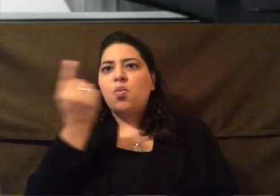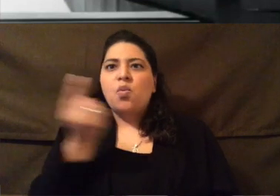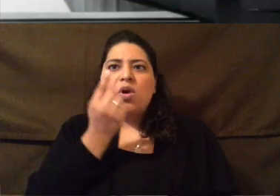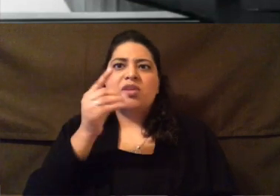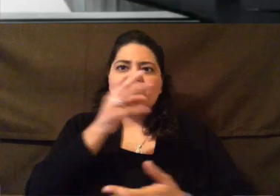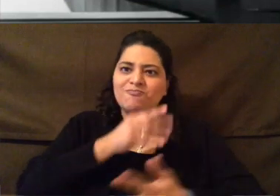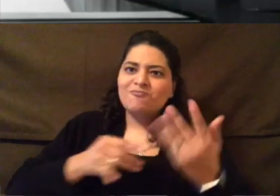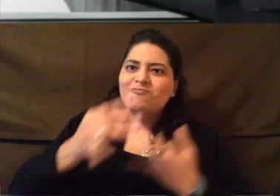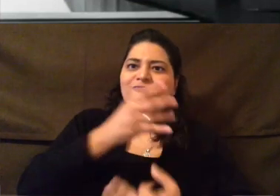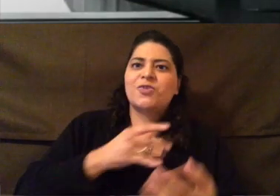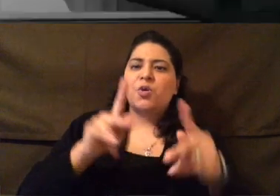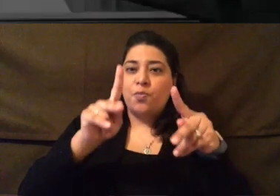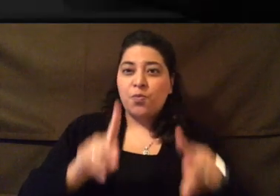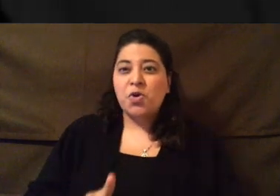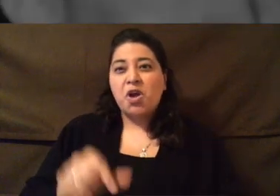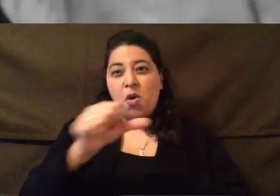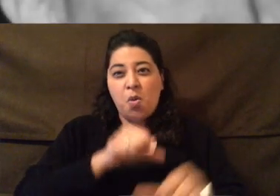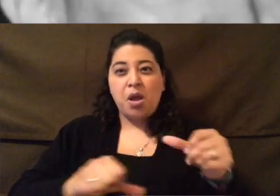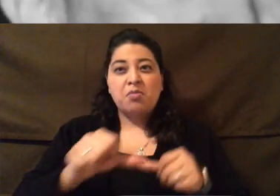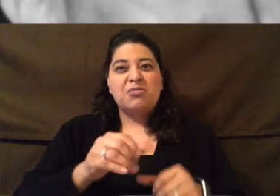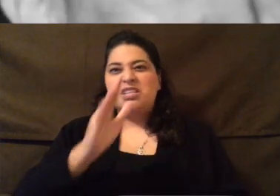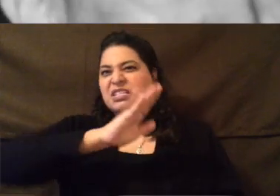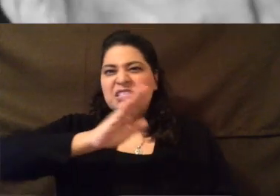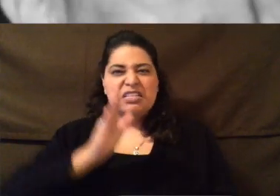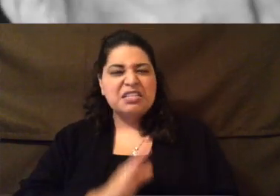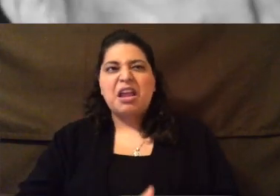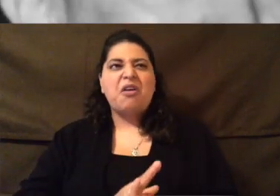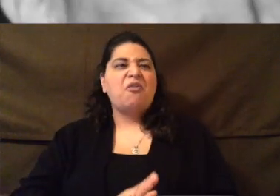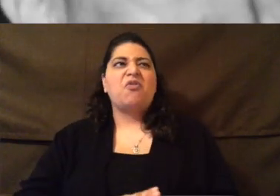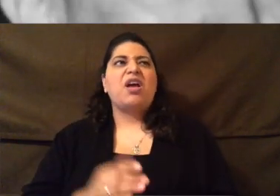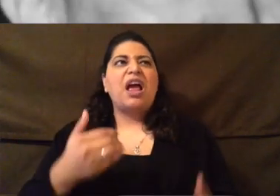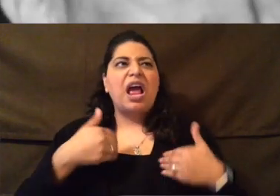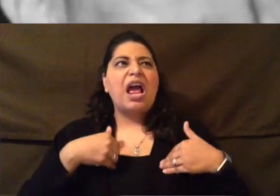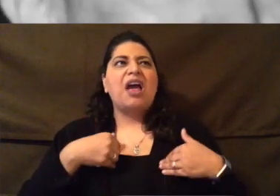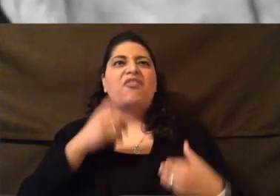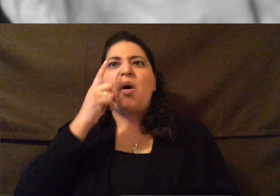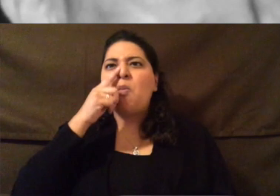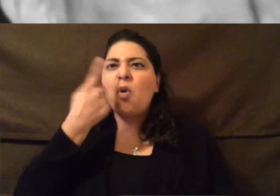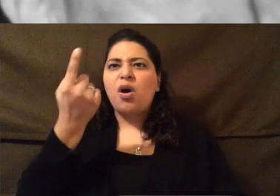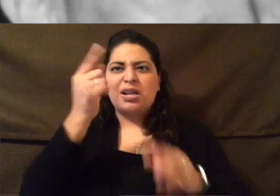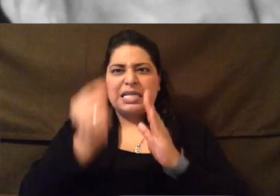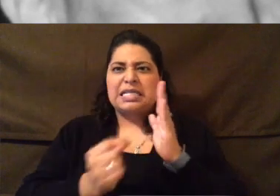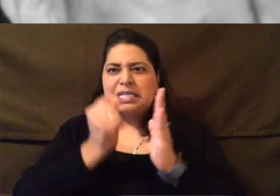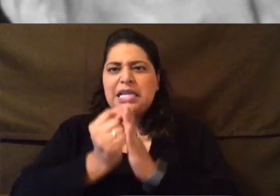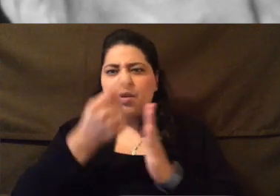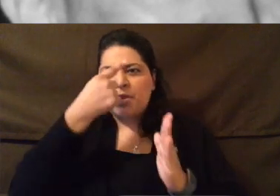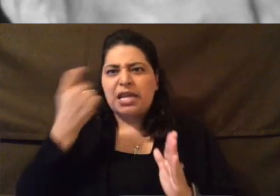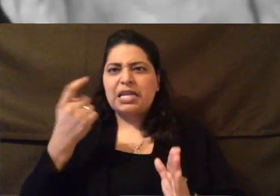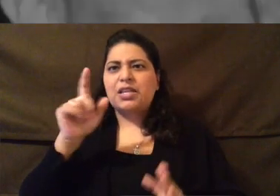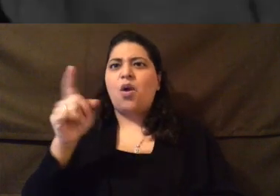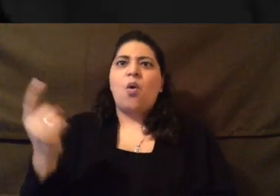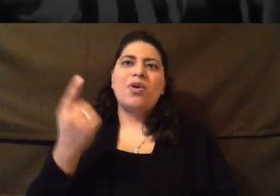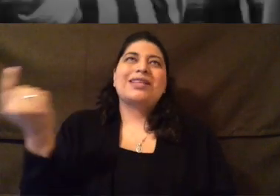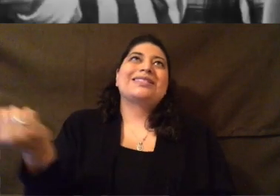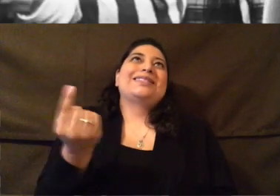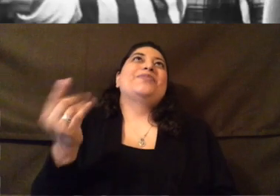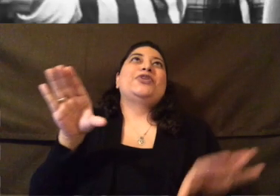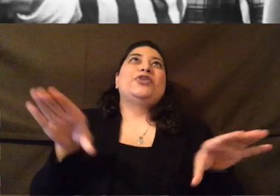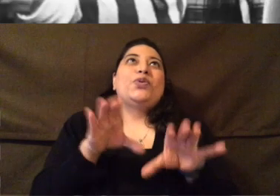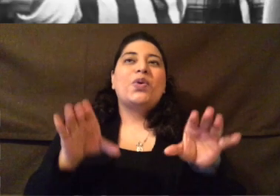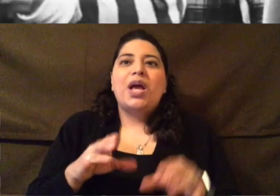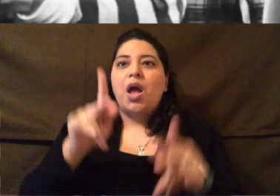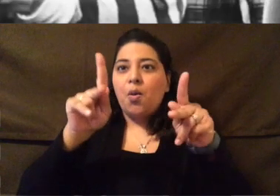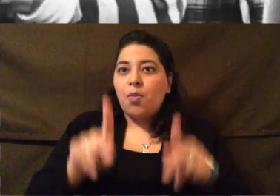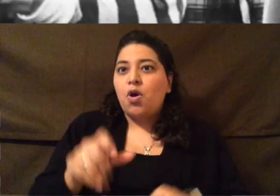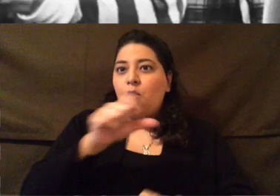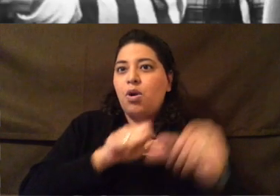generate somebody around him. So there was never a boring moment, because there was always something